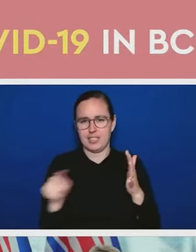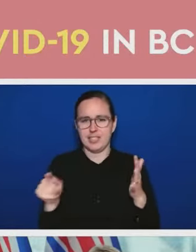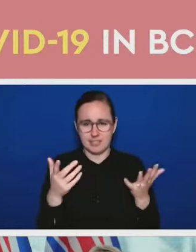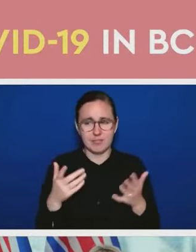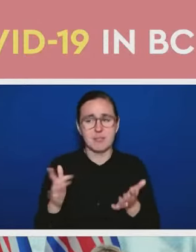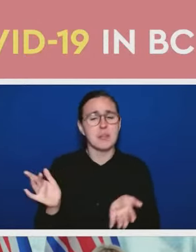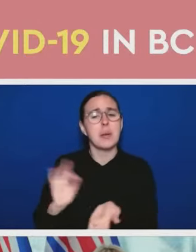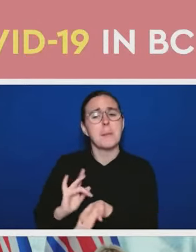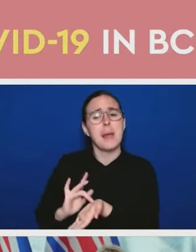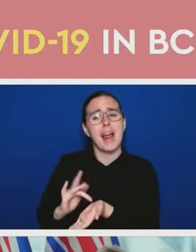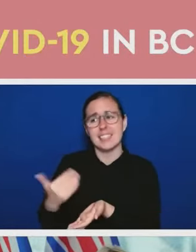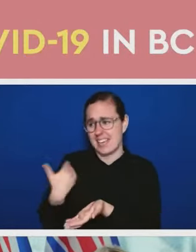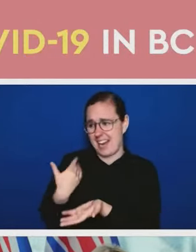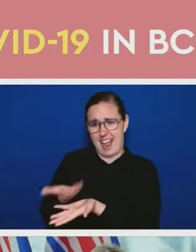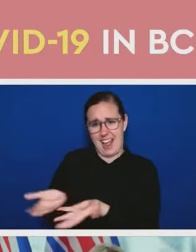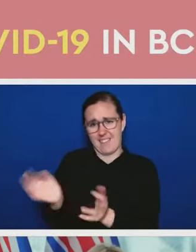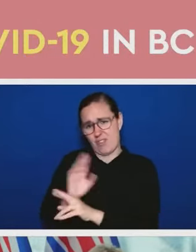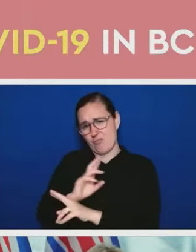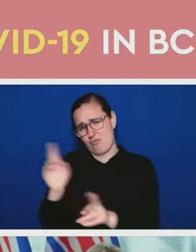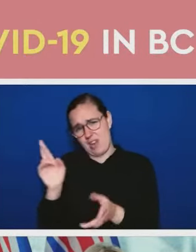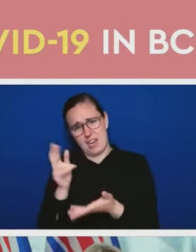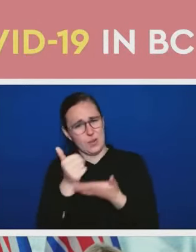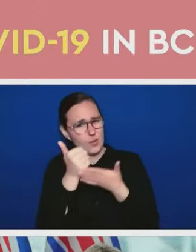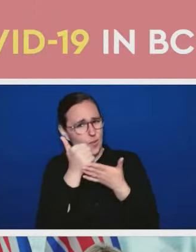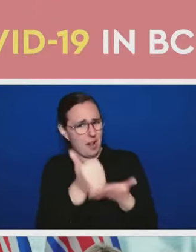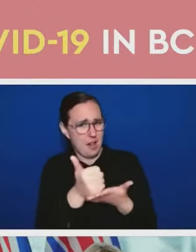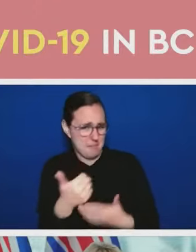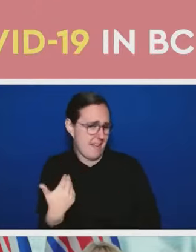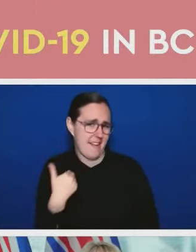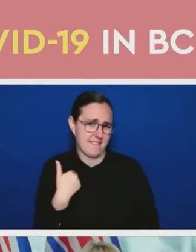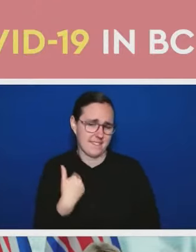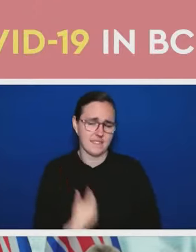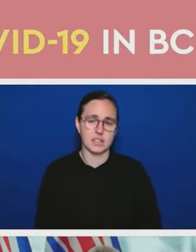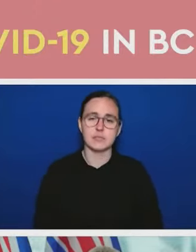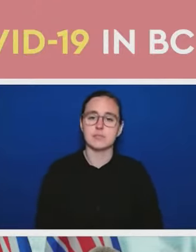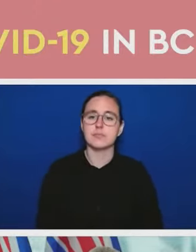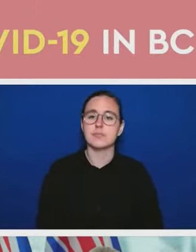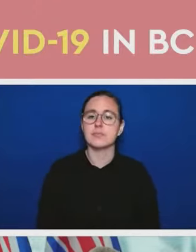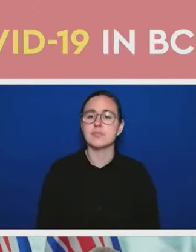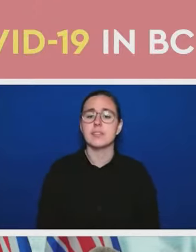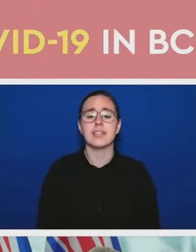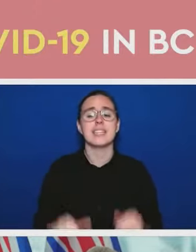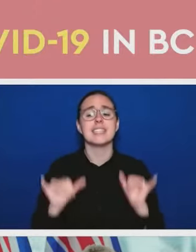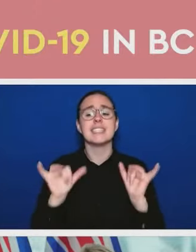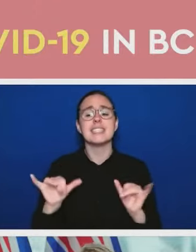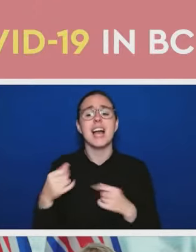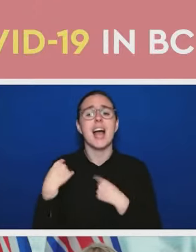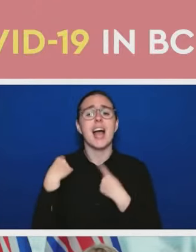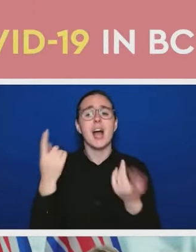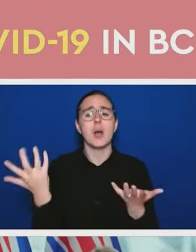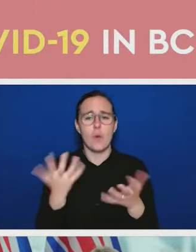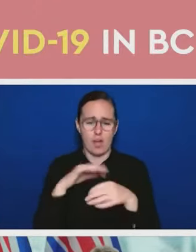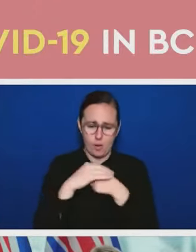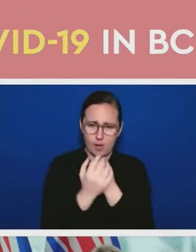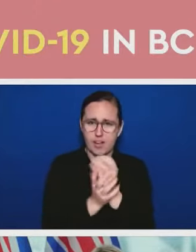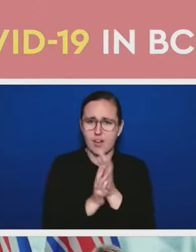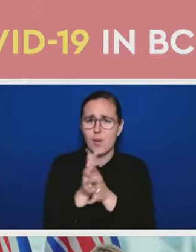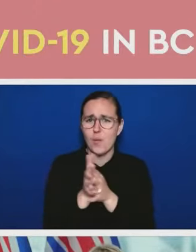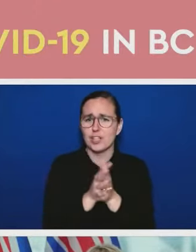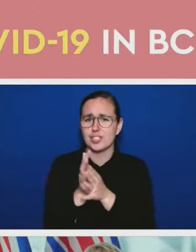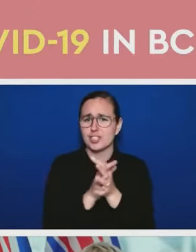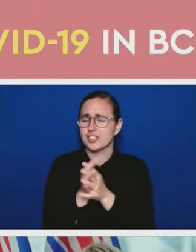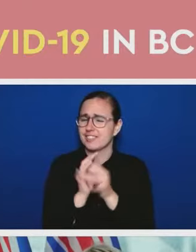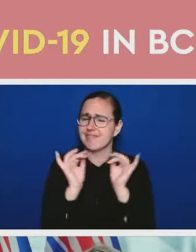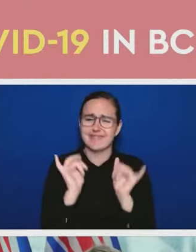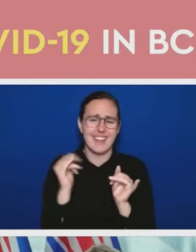to stop washing our hands. That makes a big difference. It does protect us from a whole variety of infections. We have gathering options